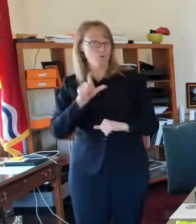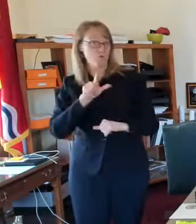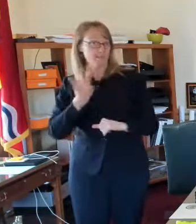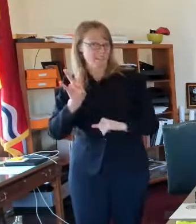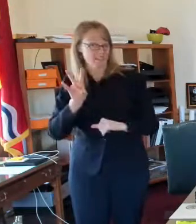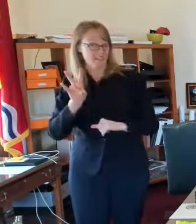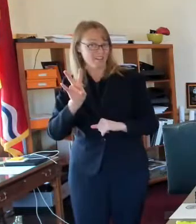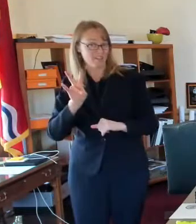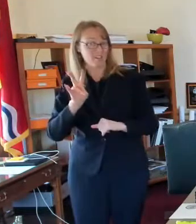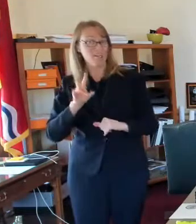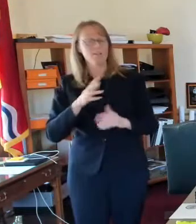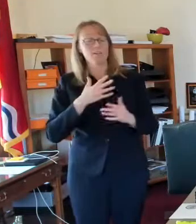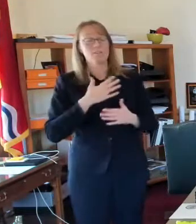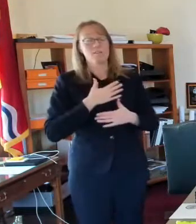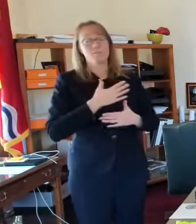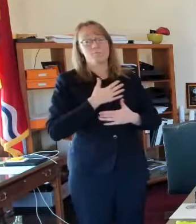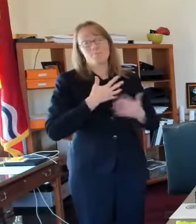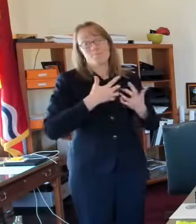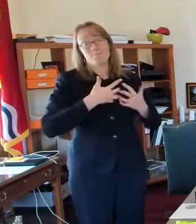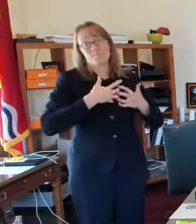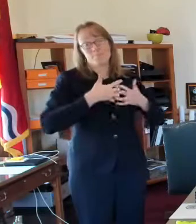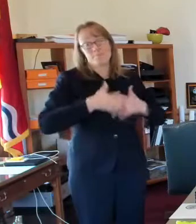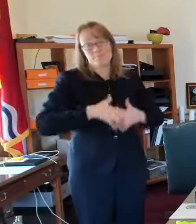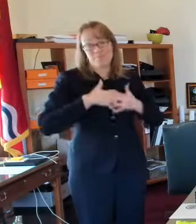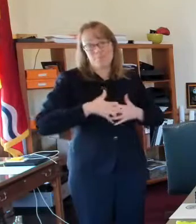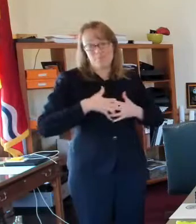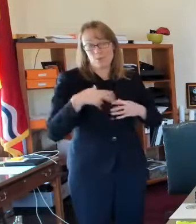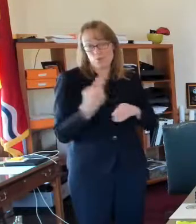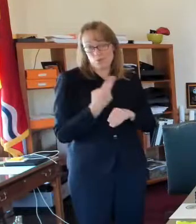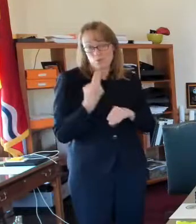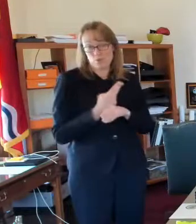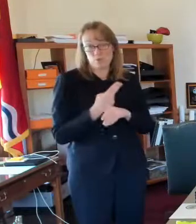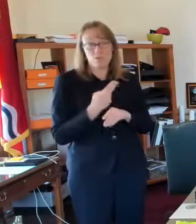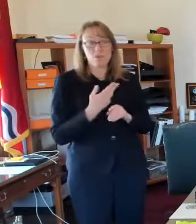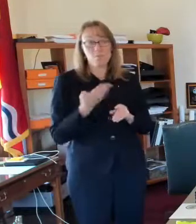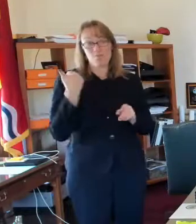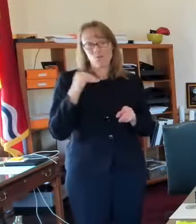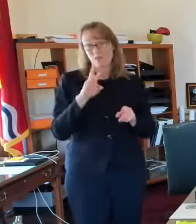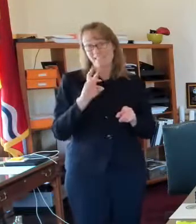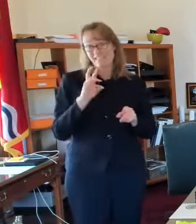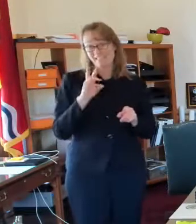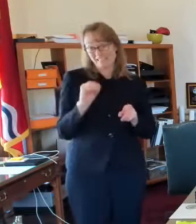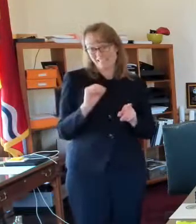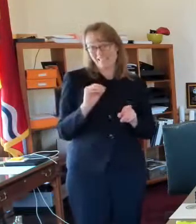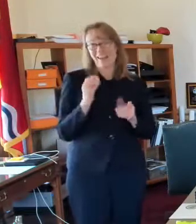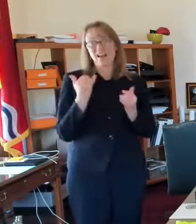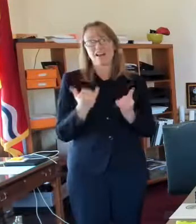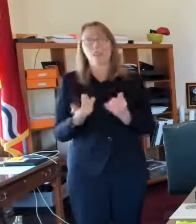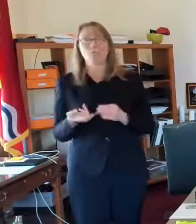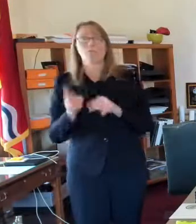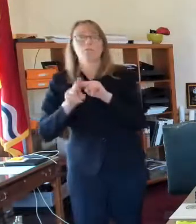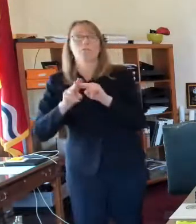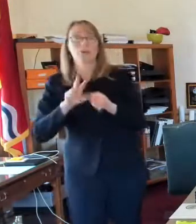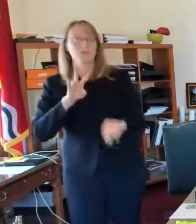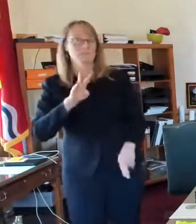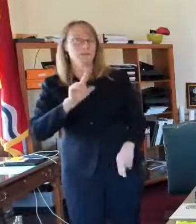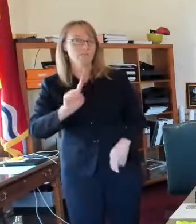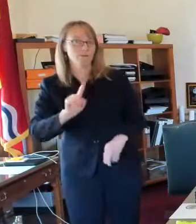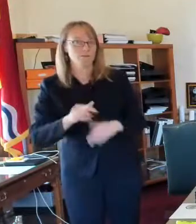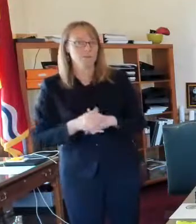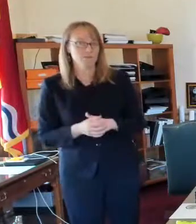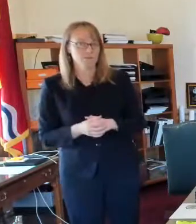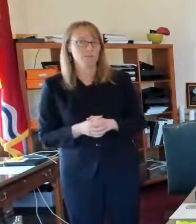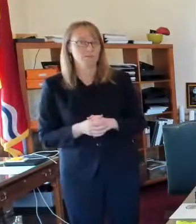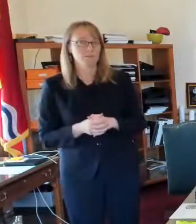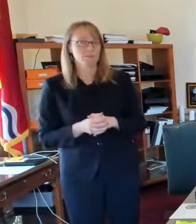on ventilators is up from 60 to 71. So those real serious